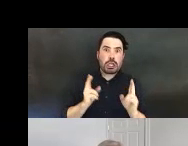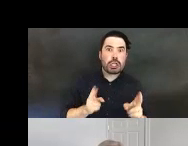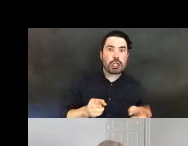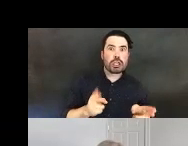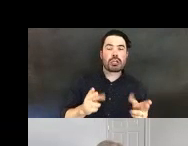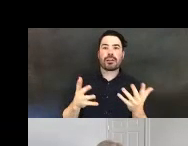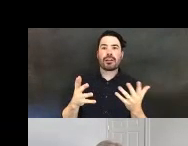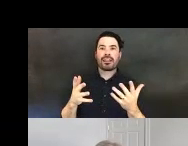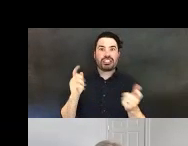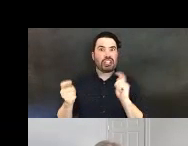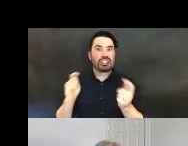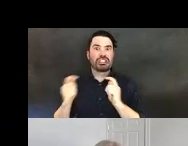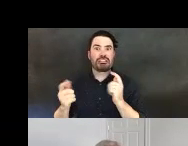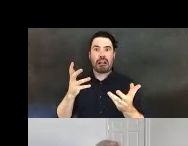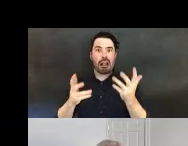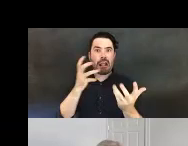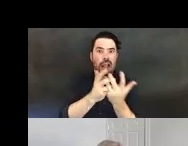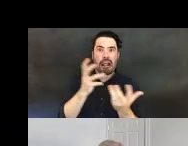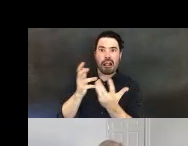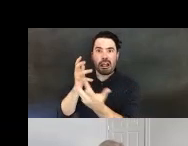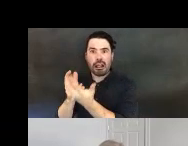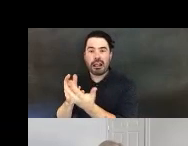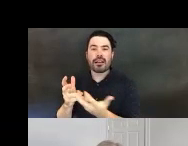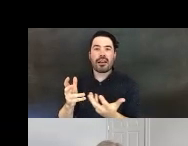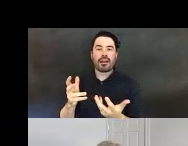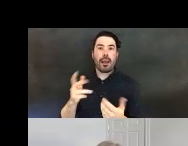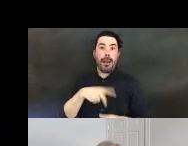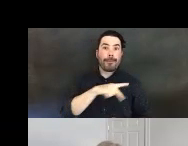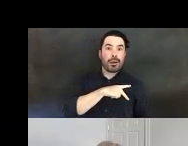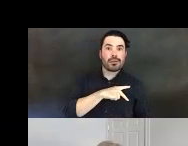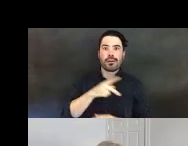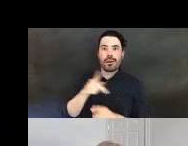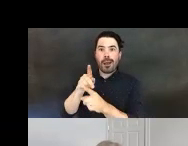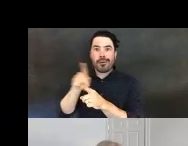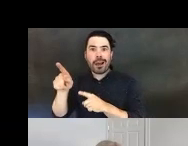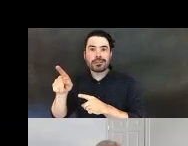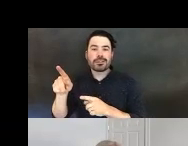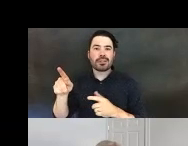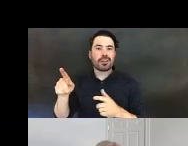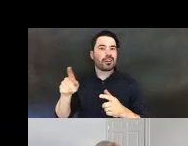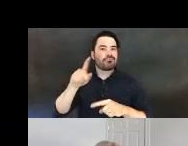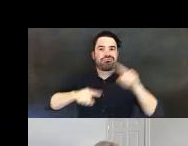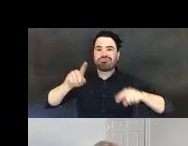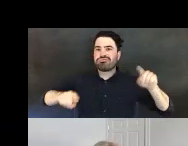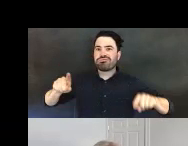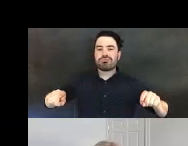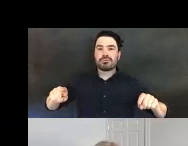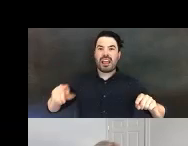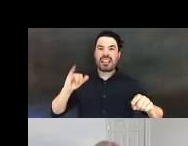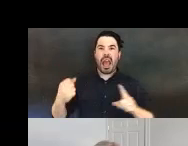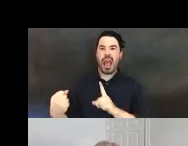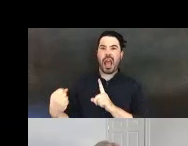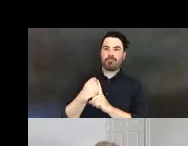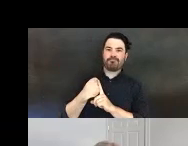nearly constant change in all aspects of our personal and professional lives, and the related stress has exacted a toll